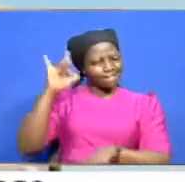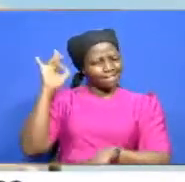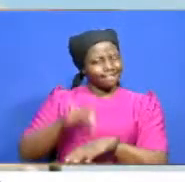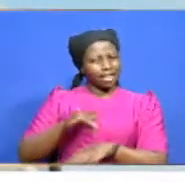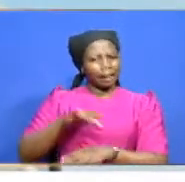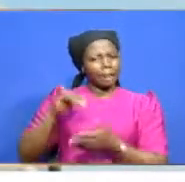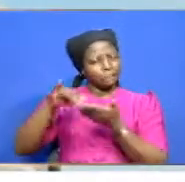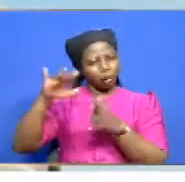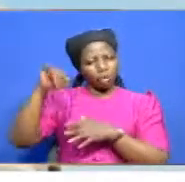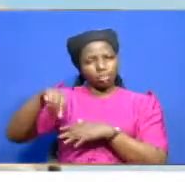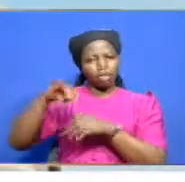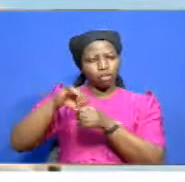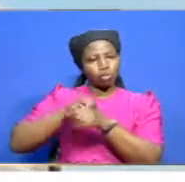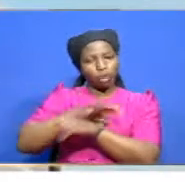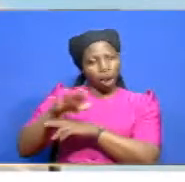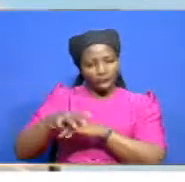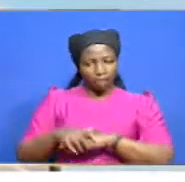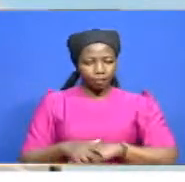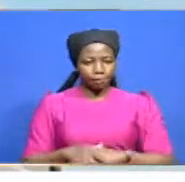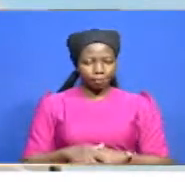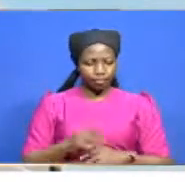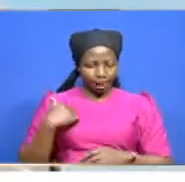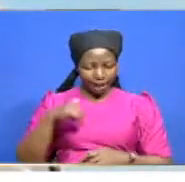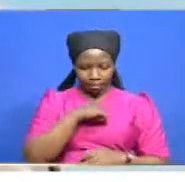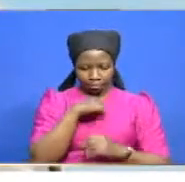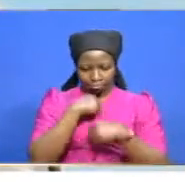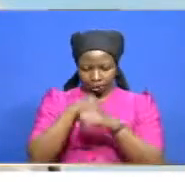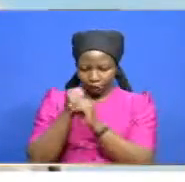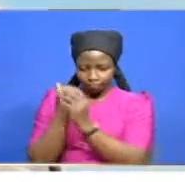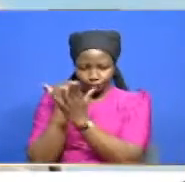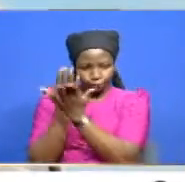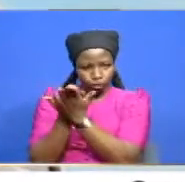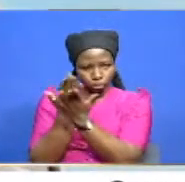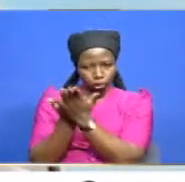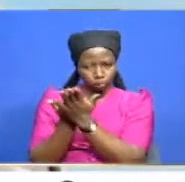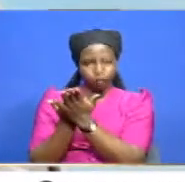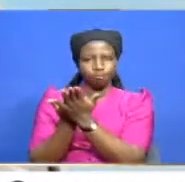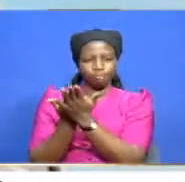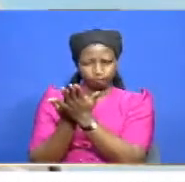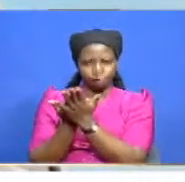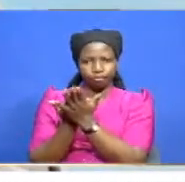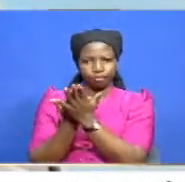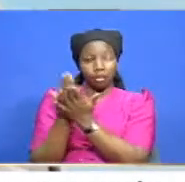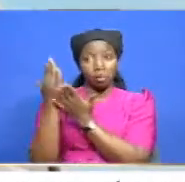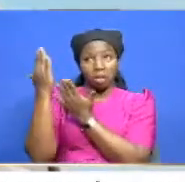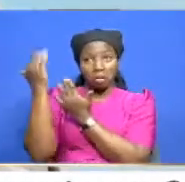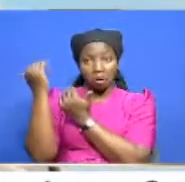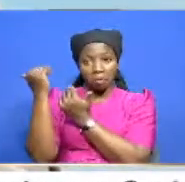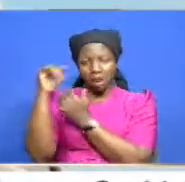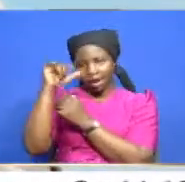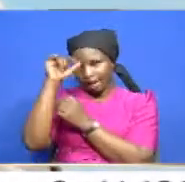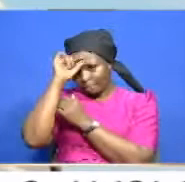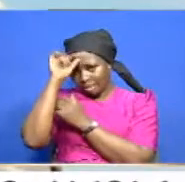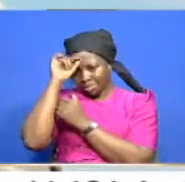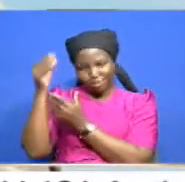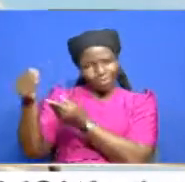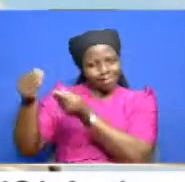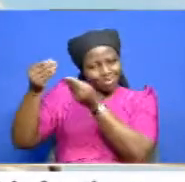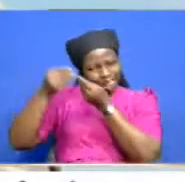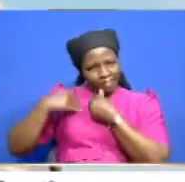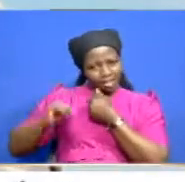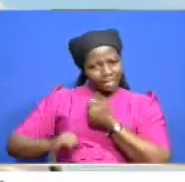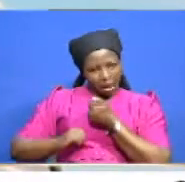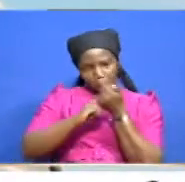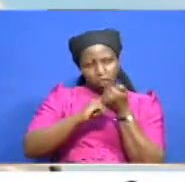this COVID. We made this proposal and we hope on two fronts, that the government gives stimulus